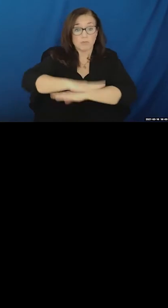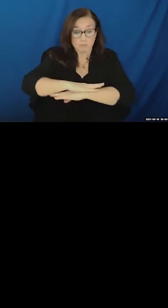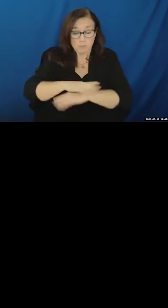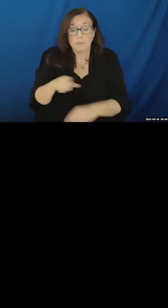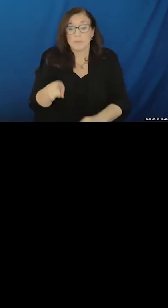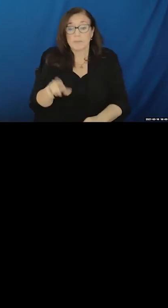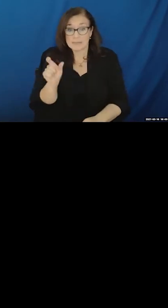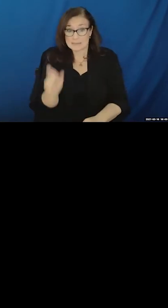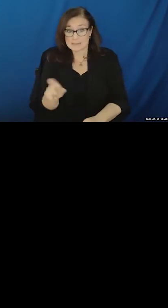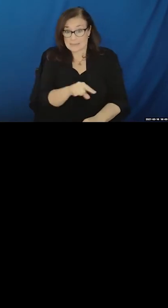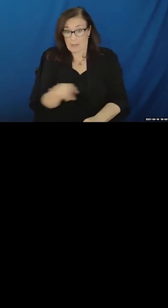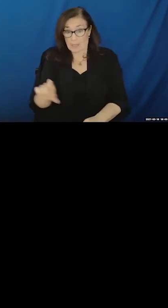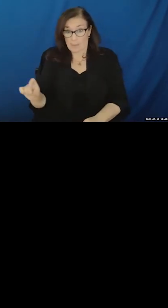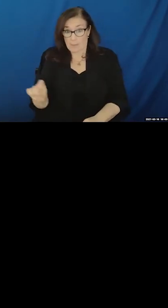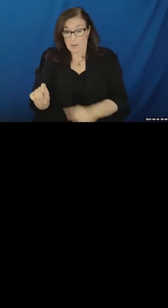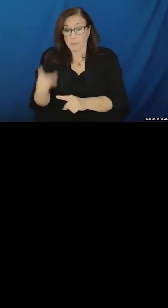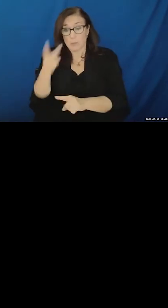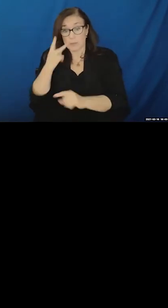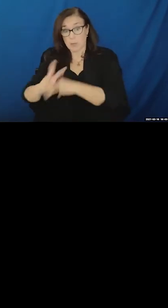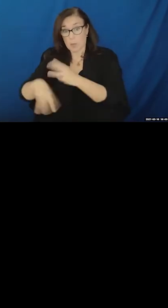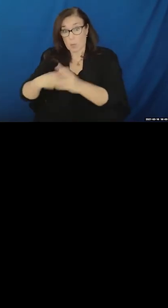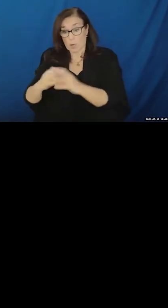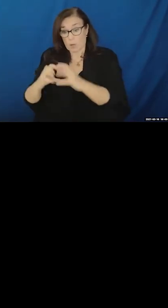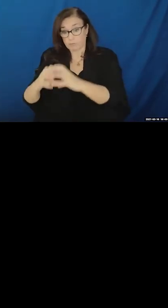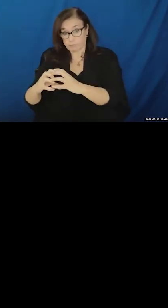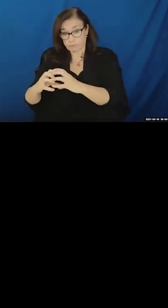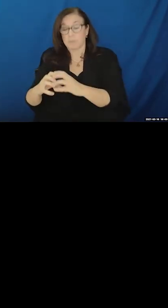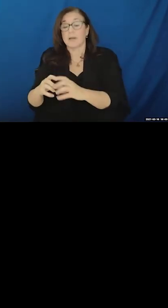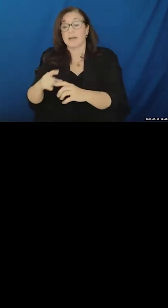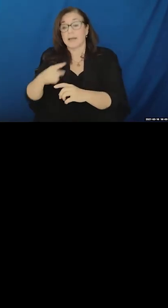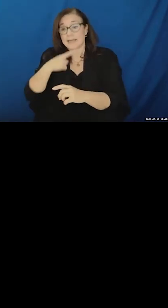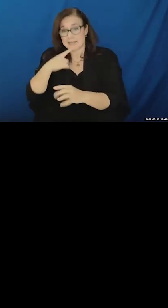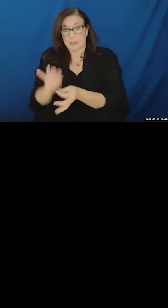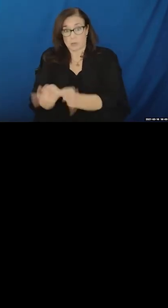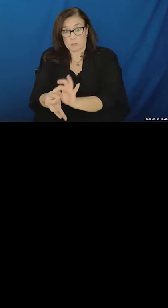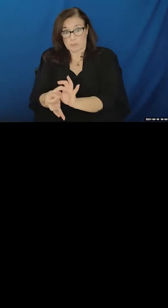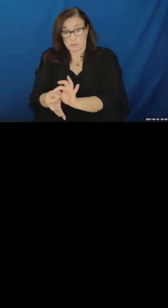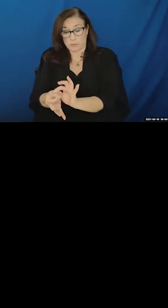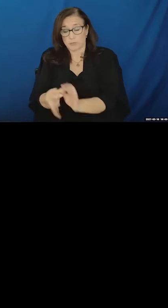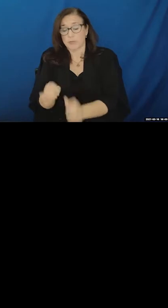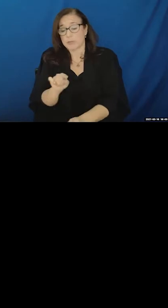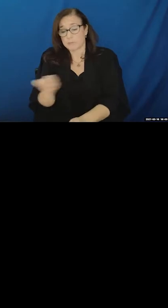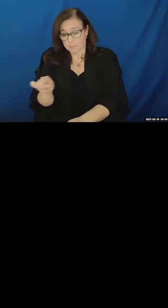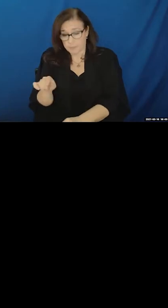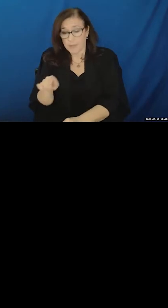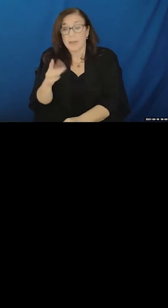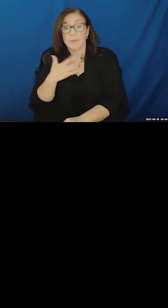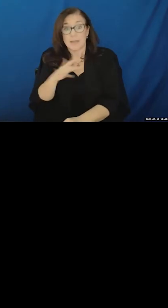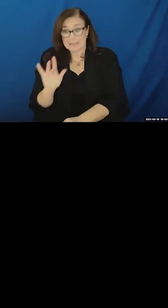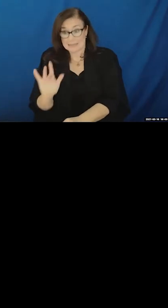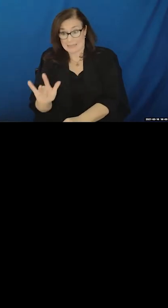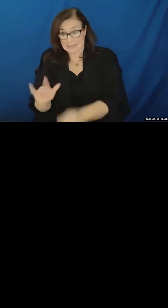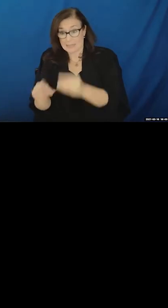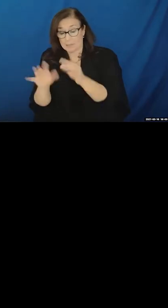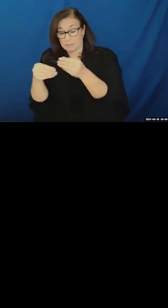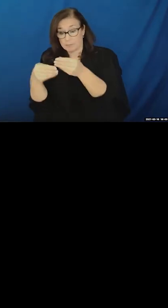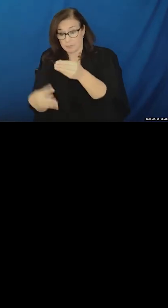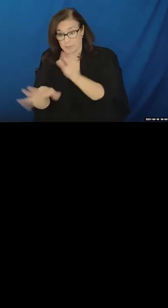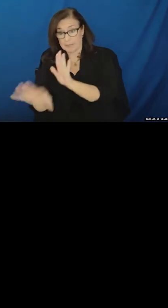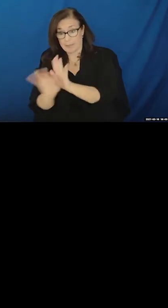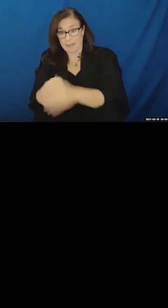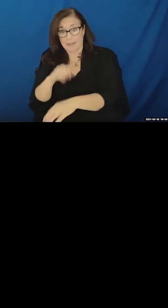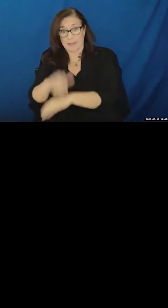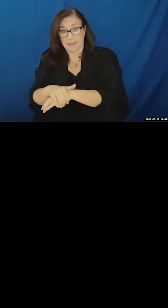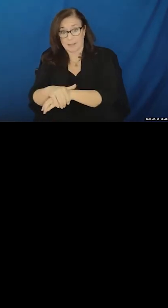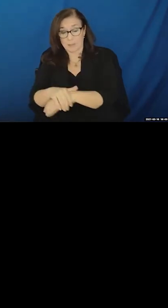will see a globe icon that says Interpretation. Please click on the globe now and select English. If you're using an